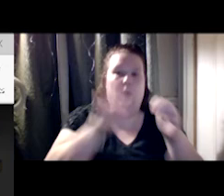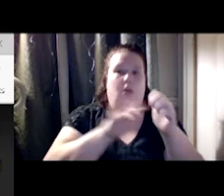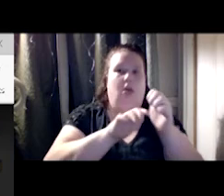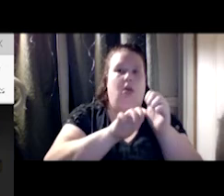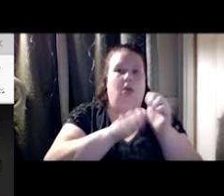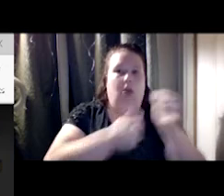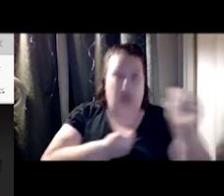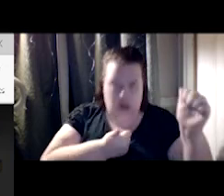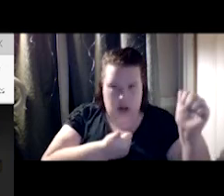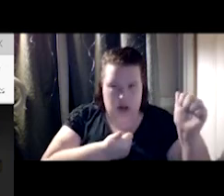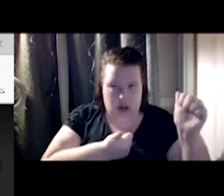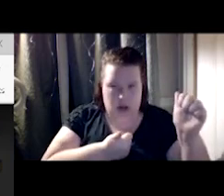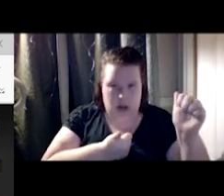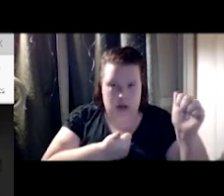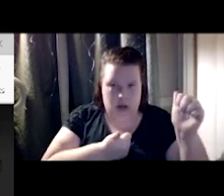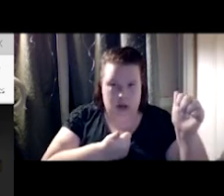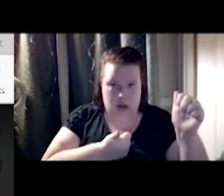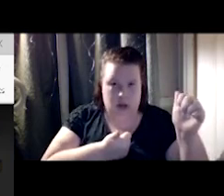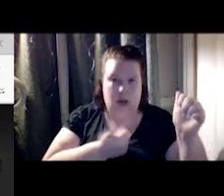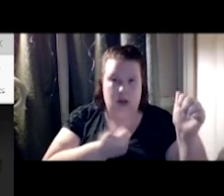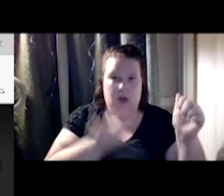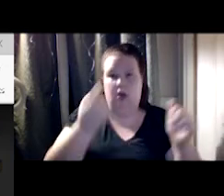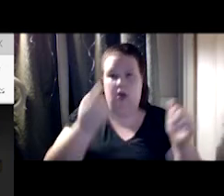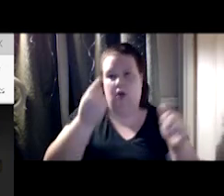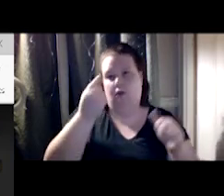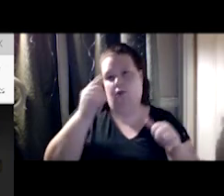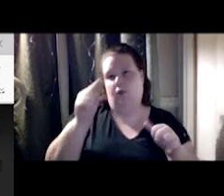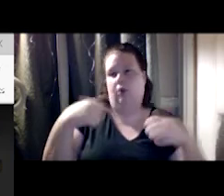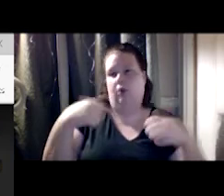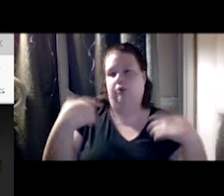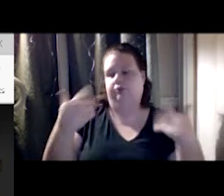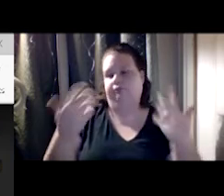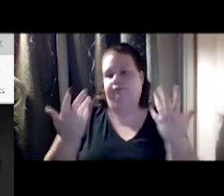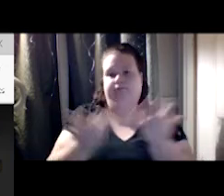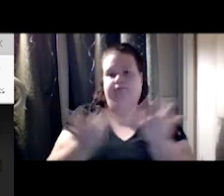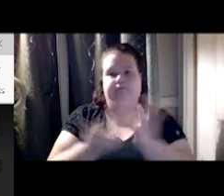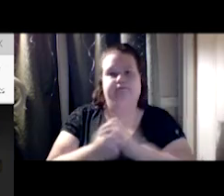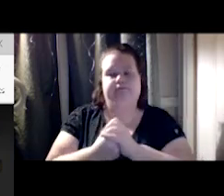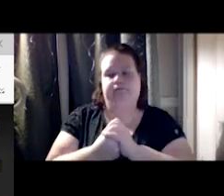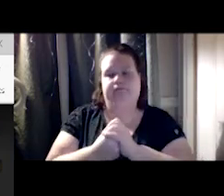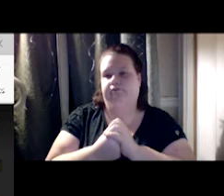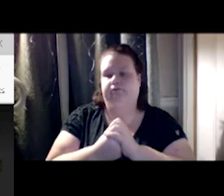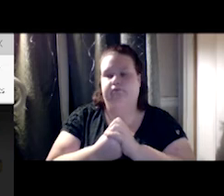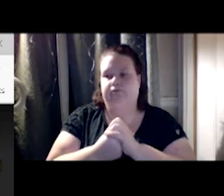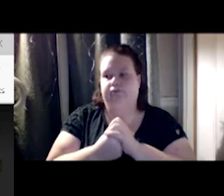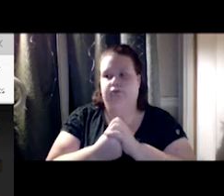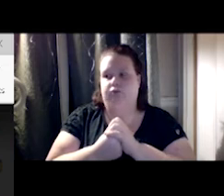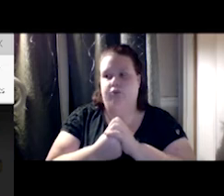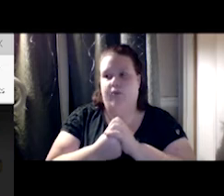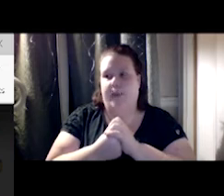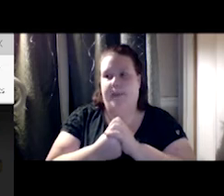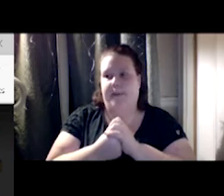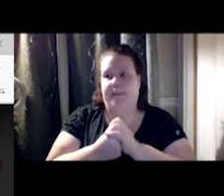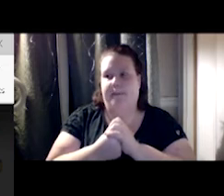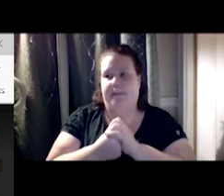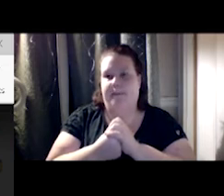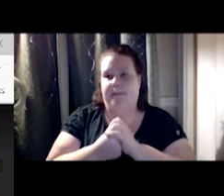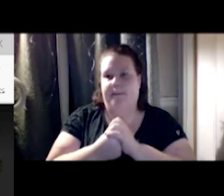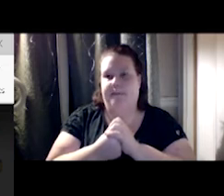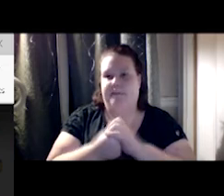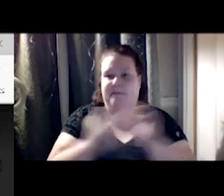behind in terms of our ability to have a building that addresses modern